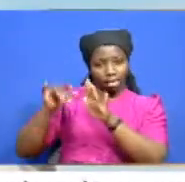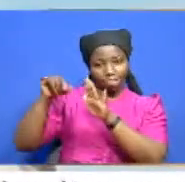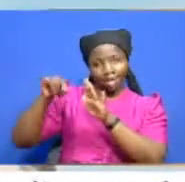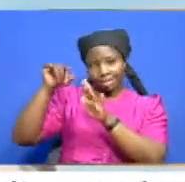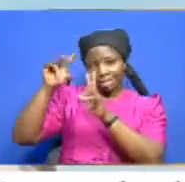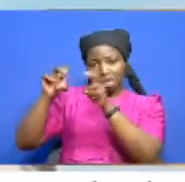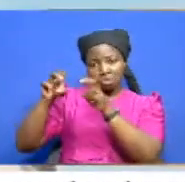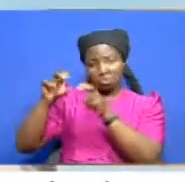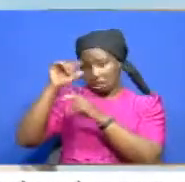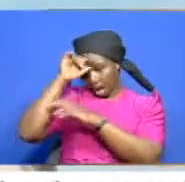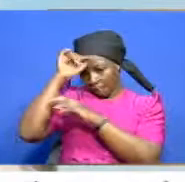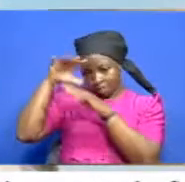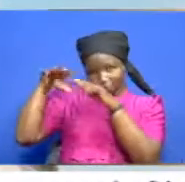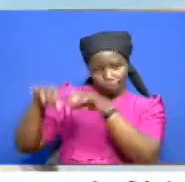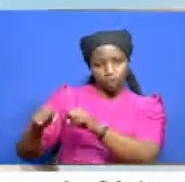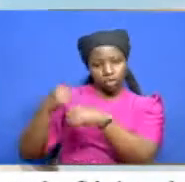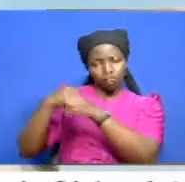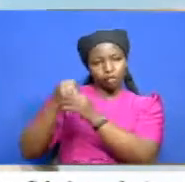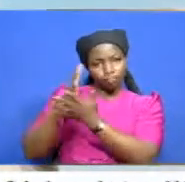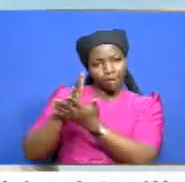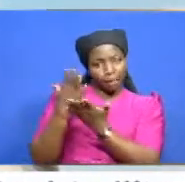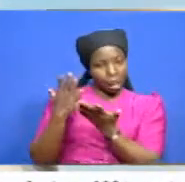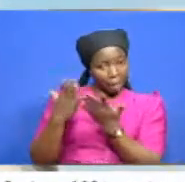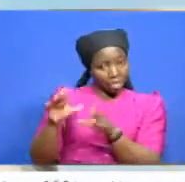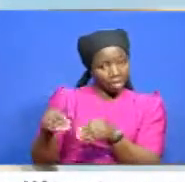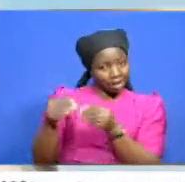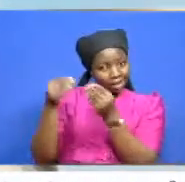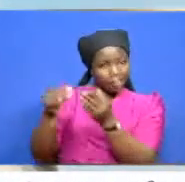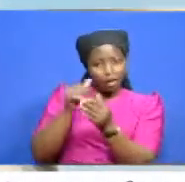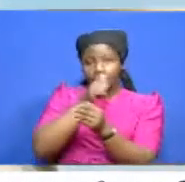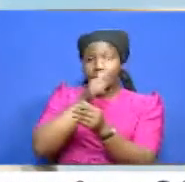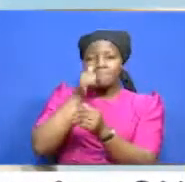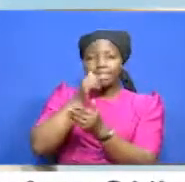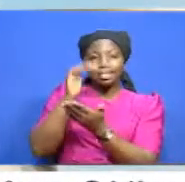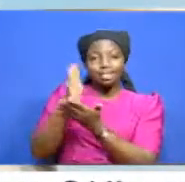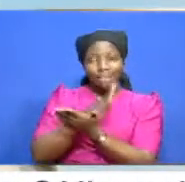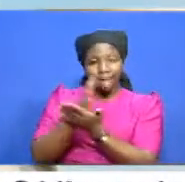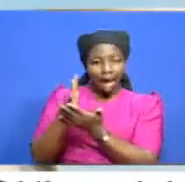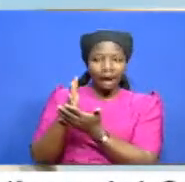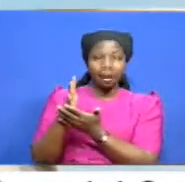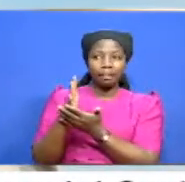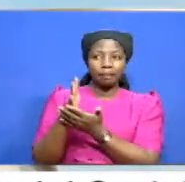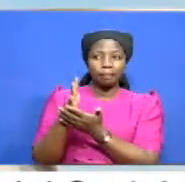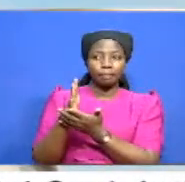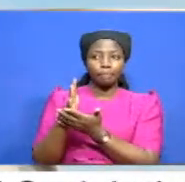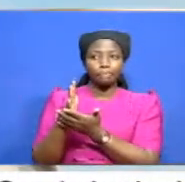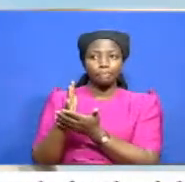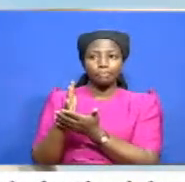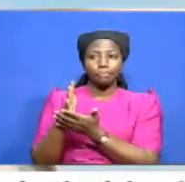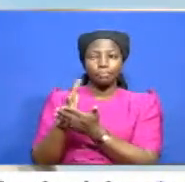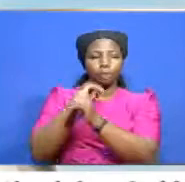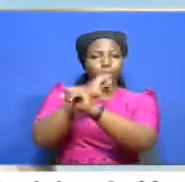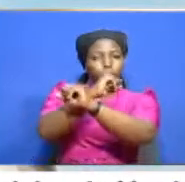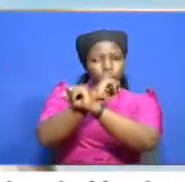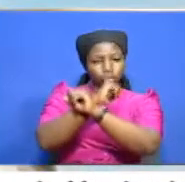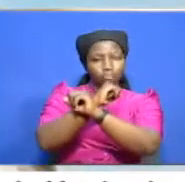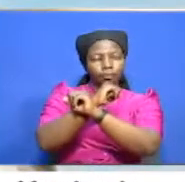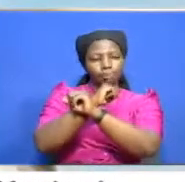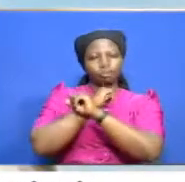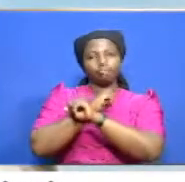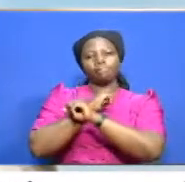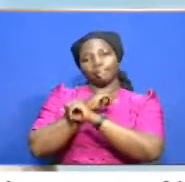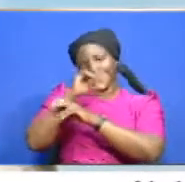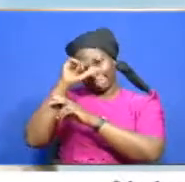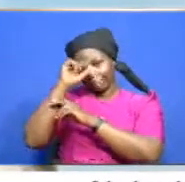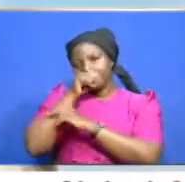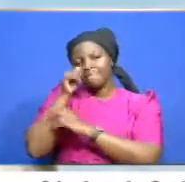ensure that they either guarantee the private sector to get bank facility so